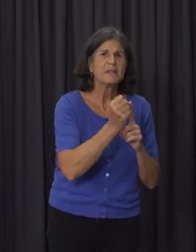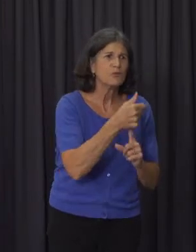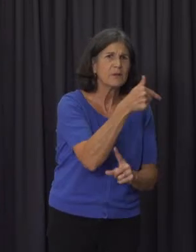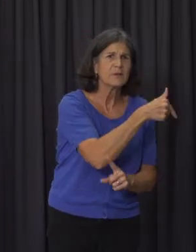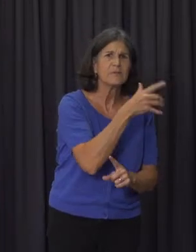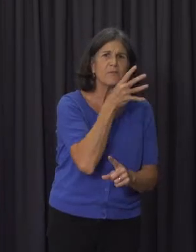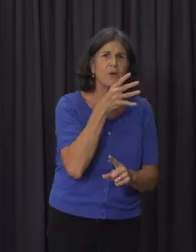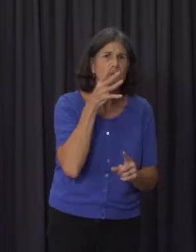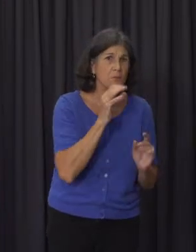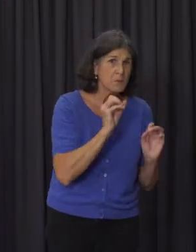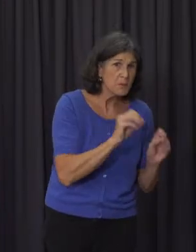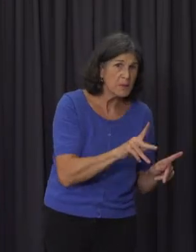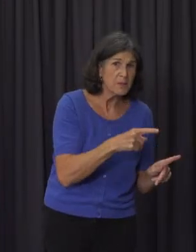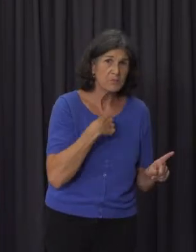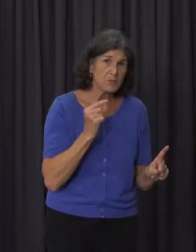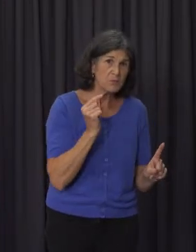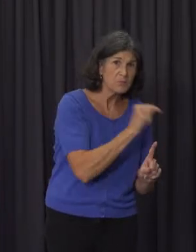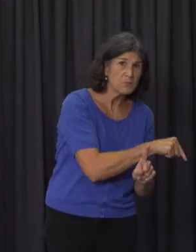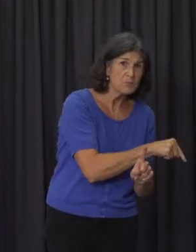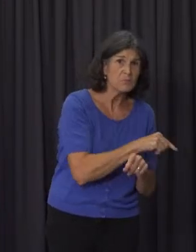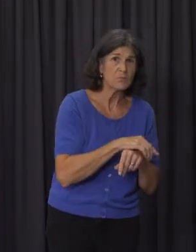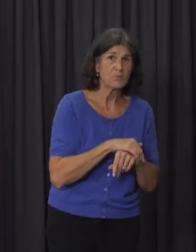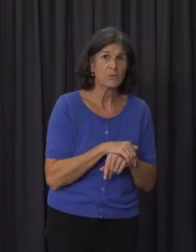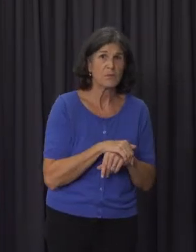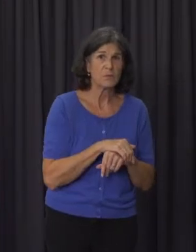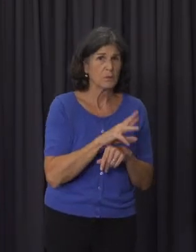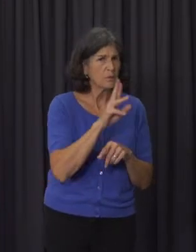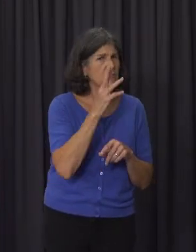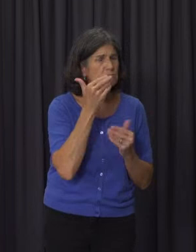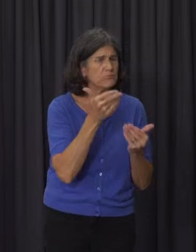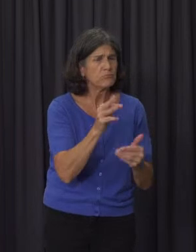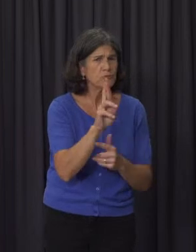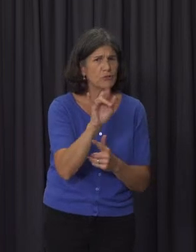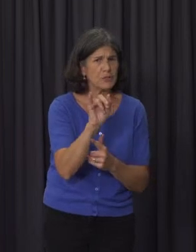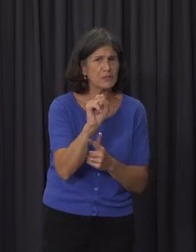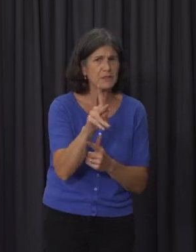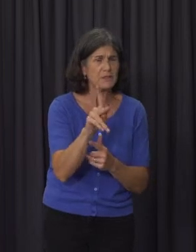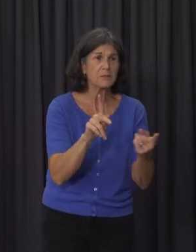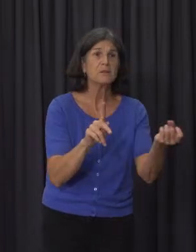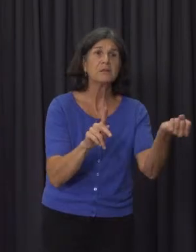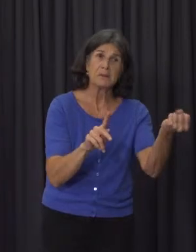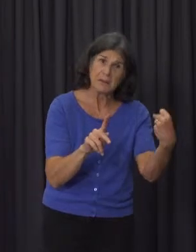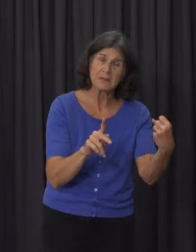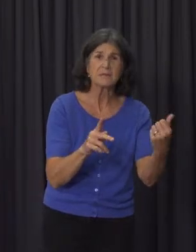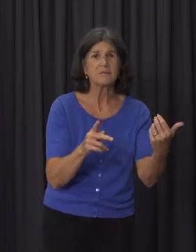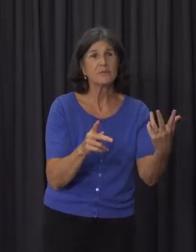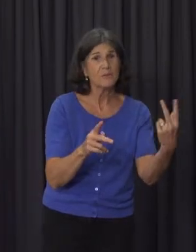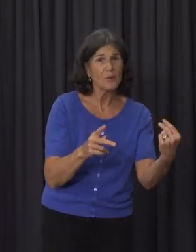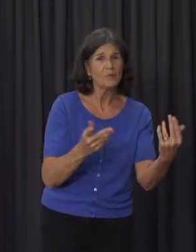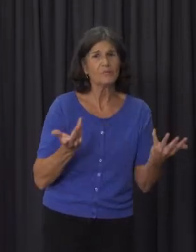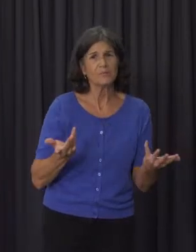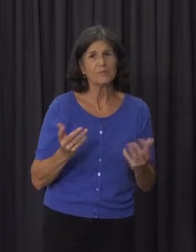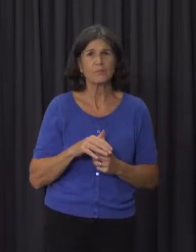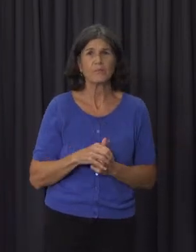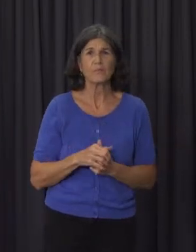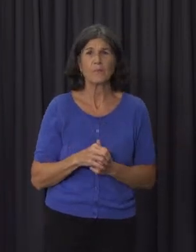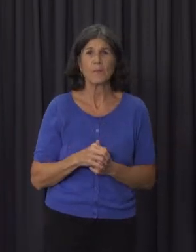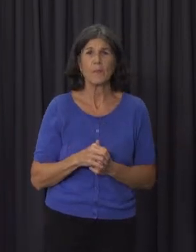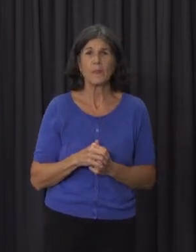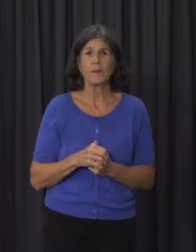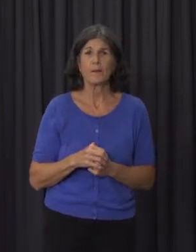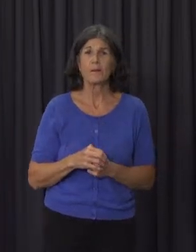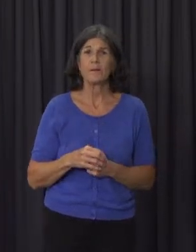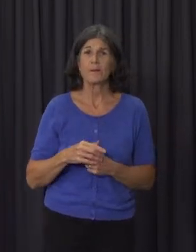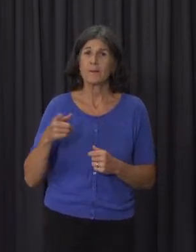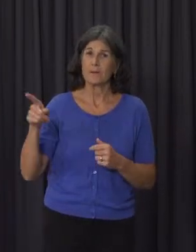would say across the province, they're doing a great job onboarding volunteers and equipment. It just has to be done the right way,